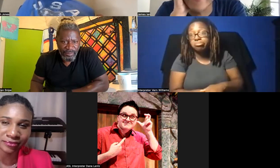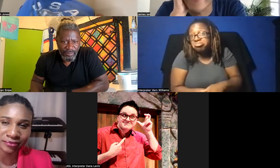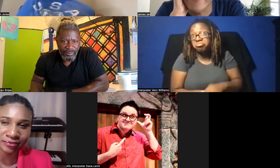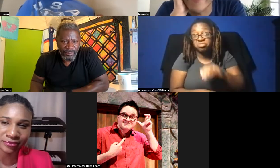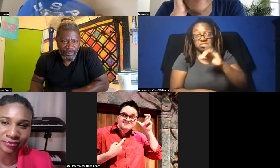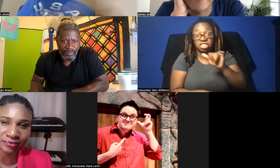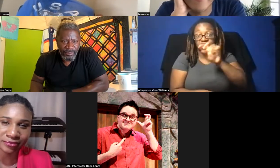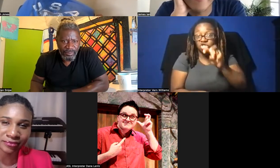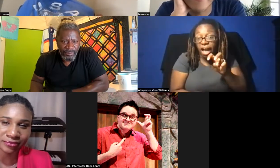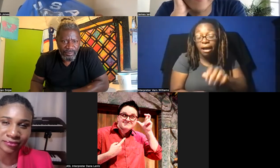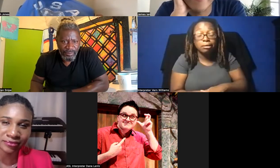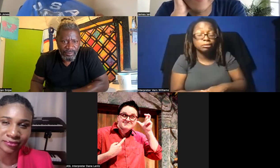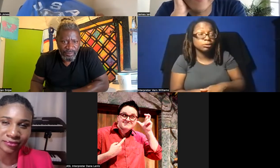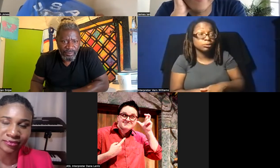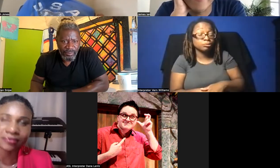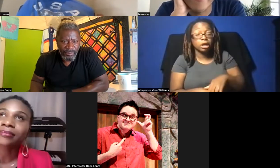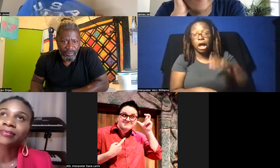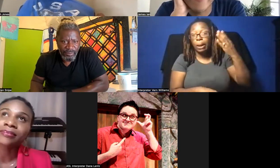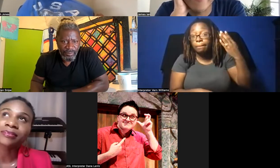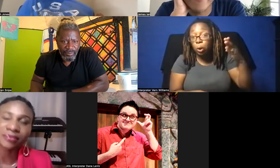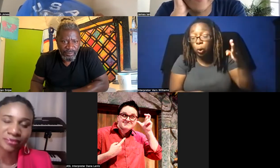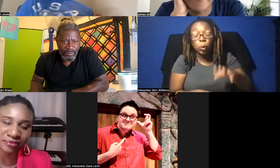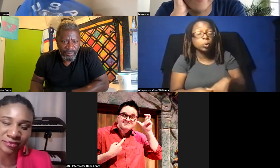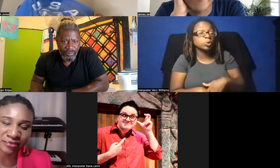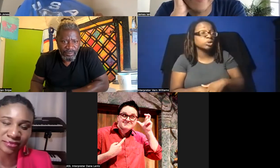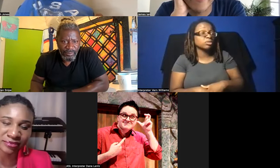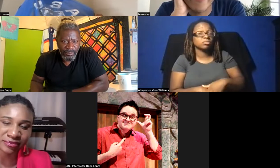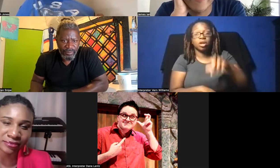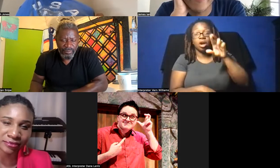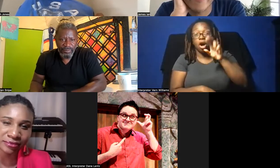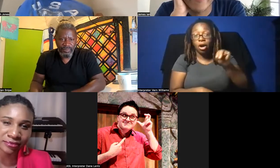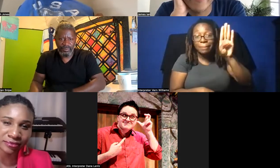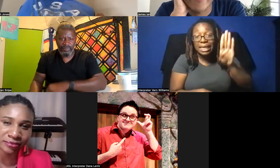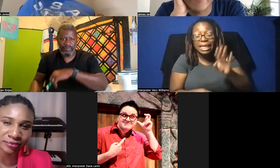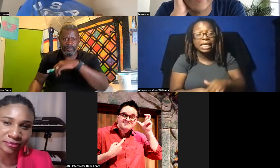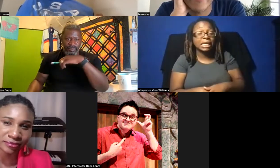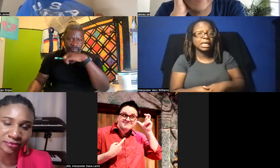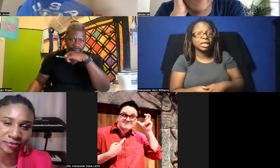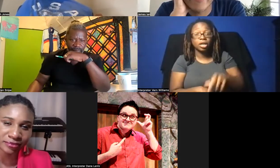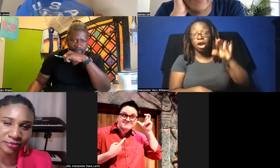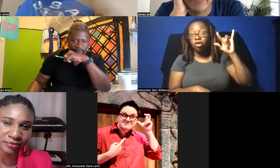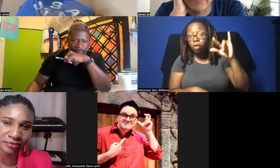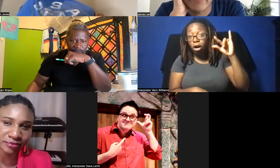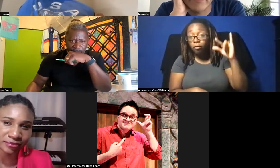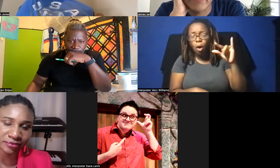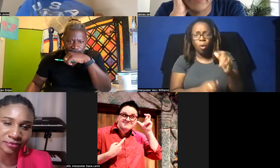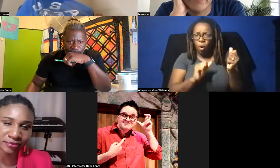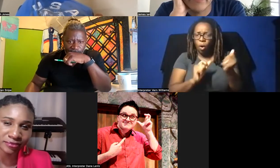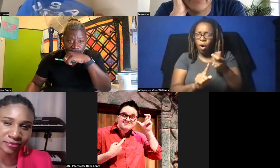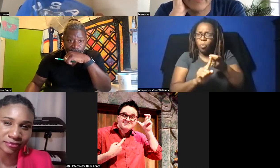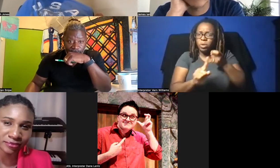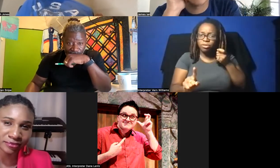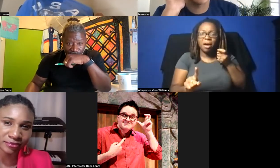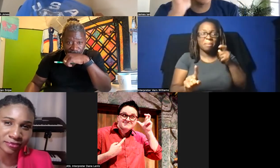whether it was blues, whether it was R&B, whether it was rock and roll, it was born out of the